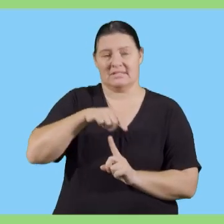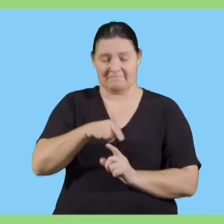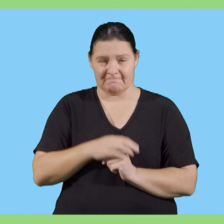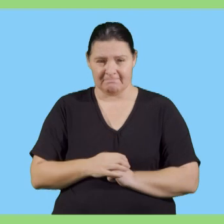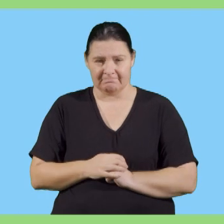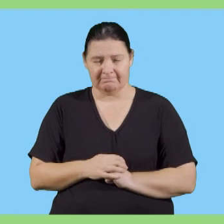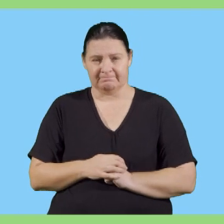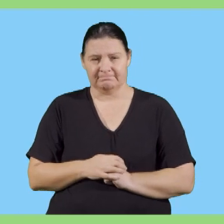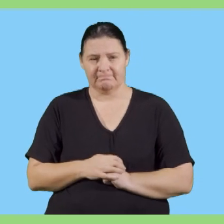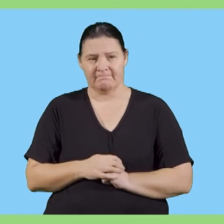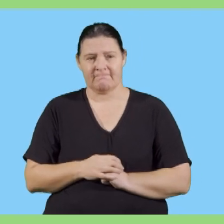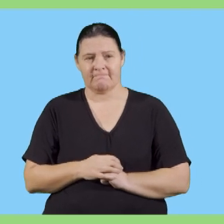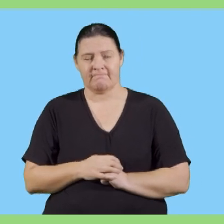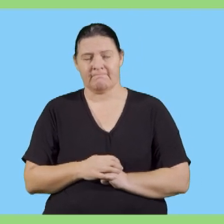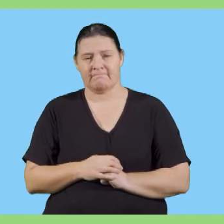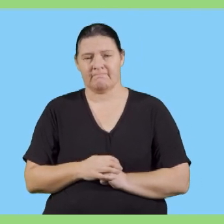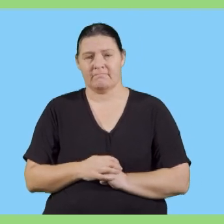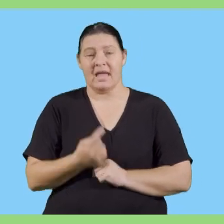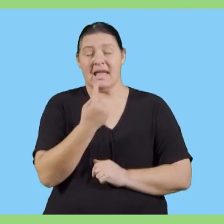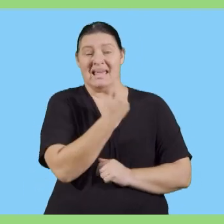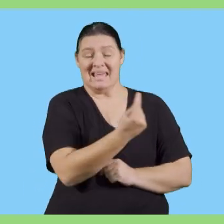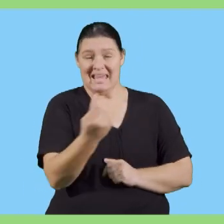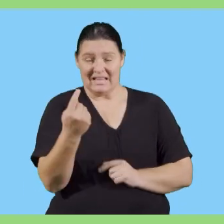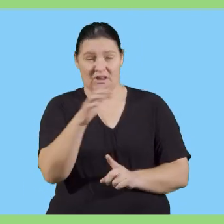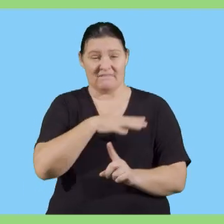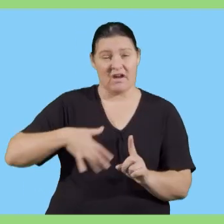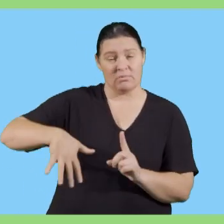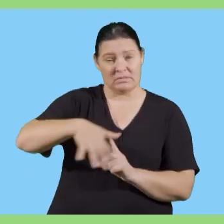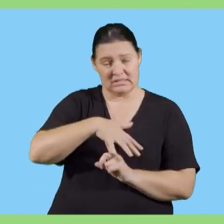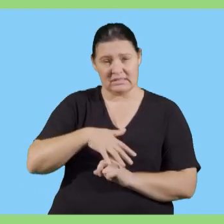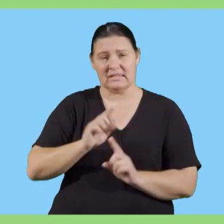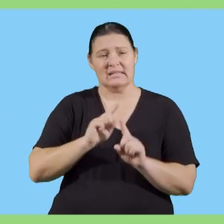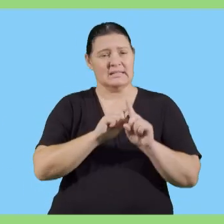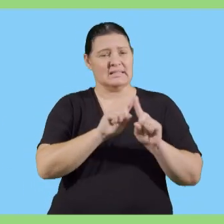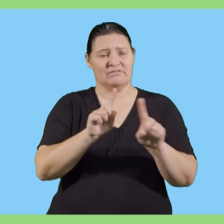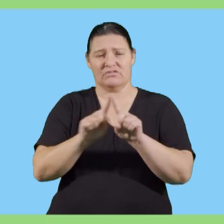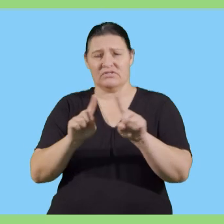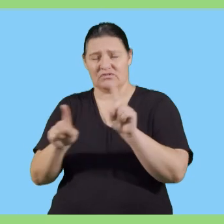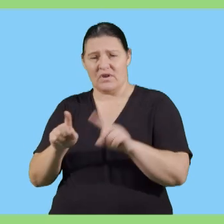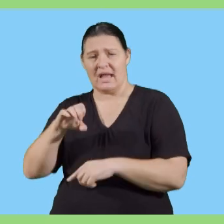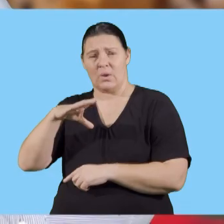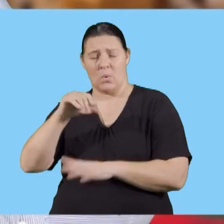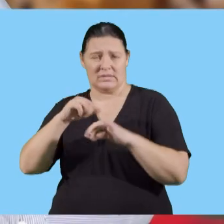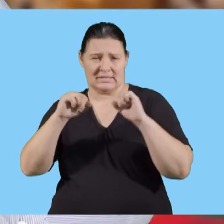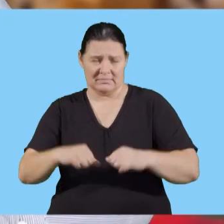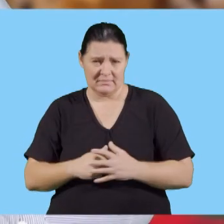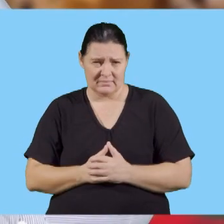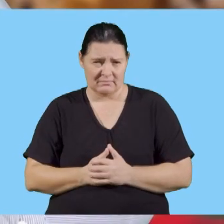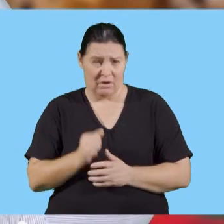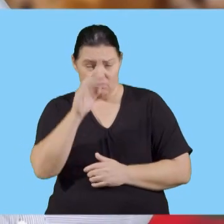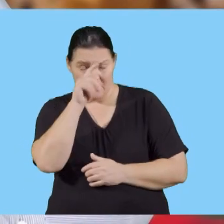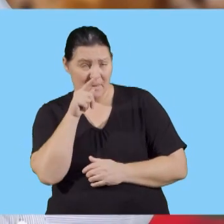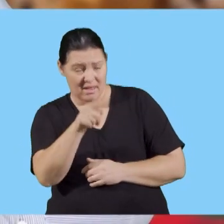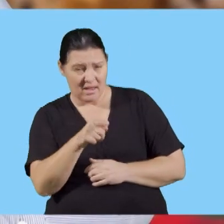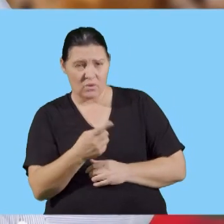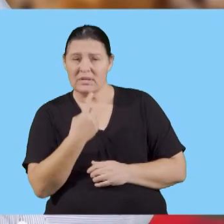environments has different ecosystems. And if you remember, we said that an ecosystem is made up of